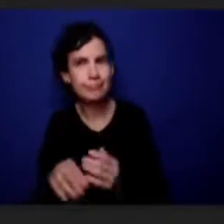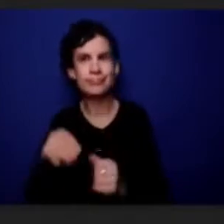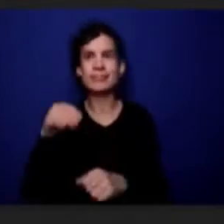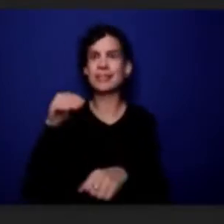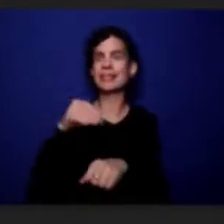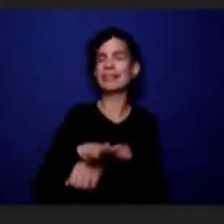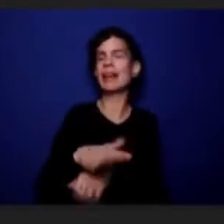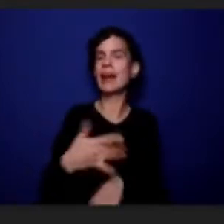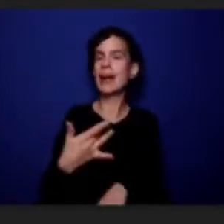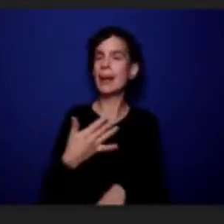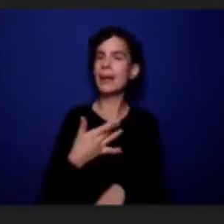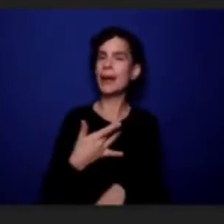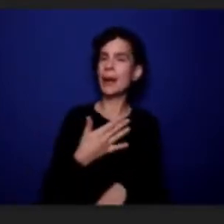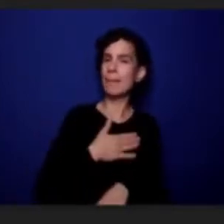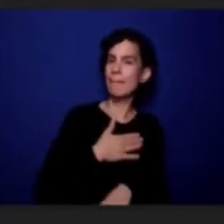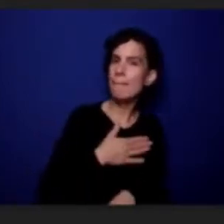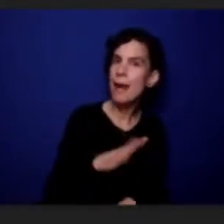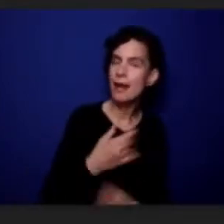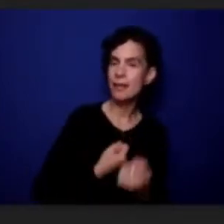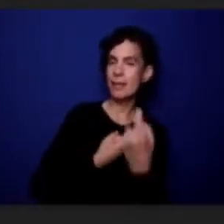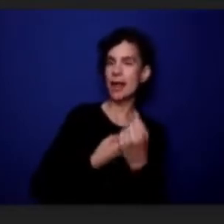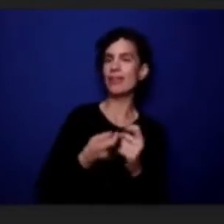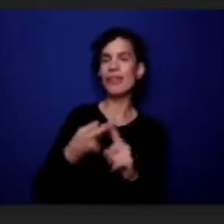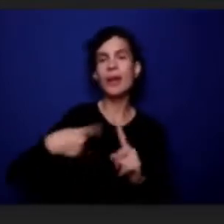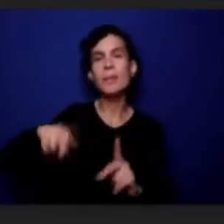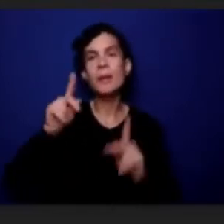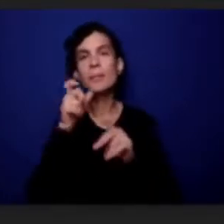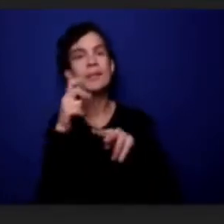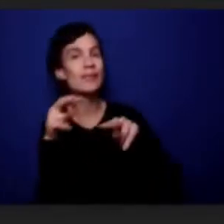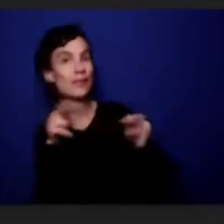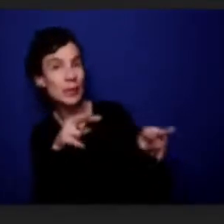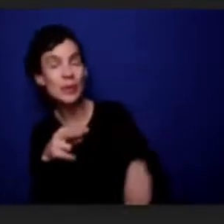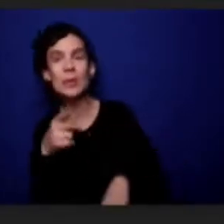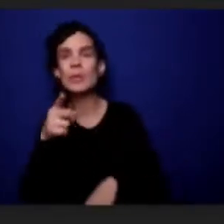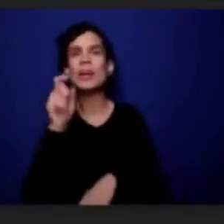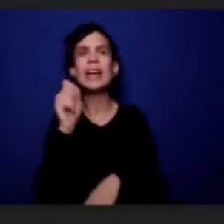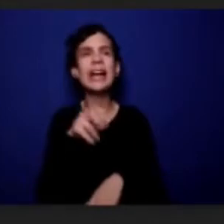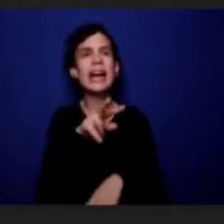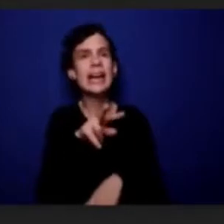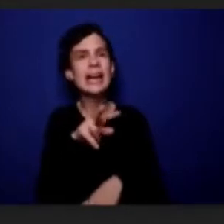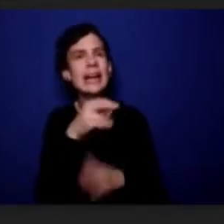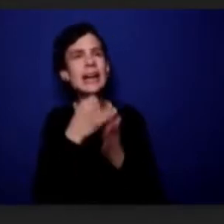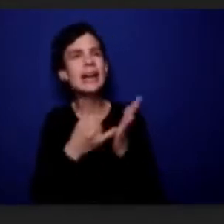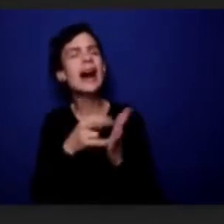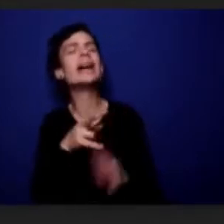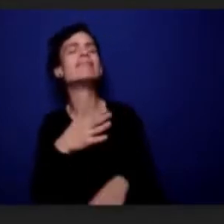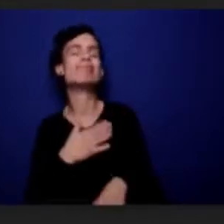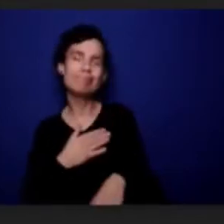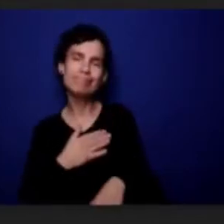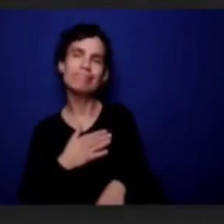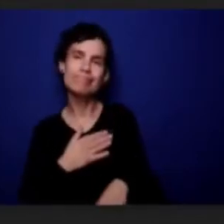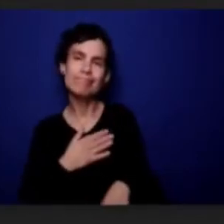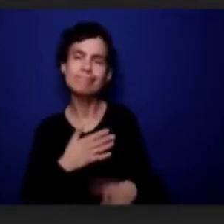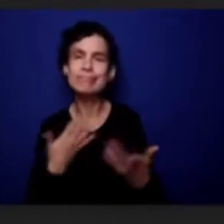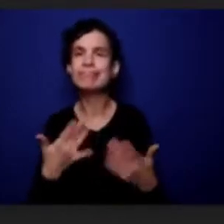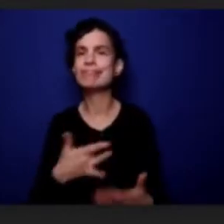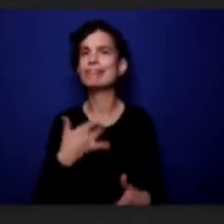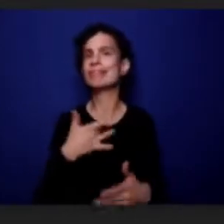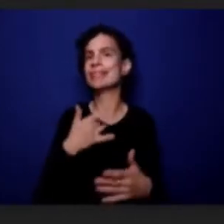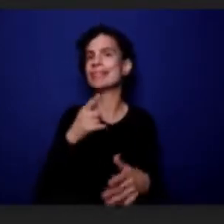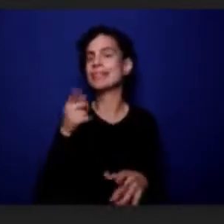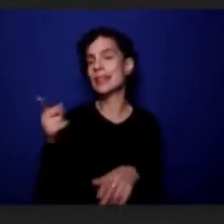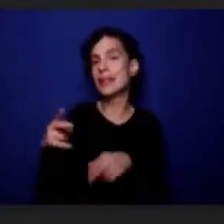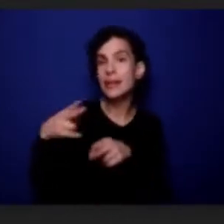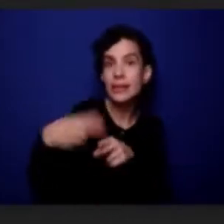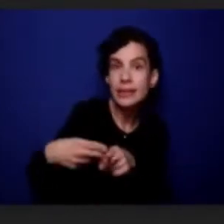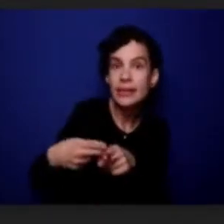painted beautifully, it's intended to sort of emphasize or intensify the effect of empathy, I guess, in the viewer, so